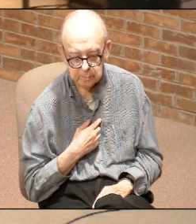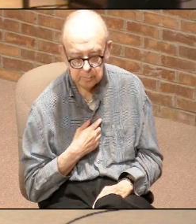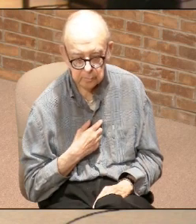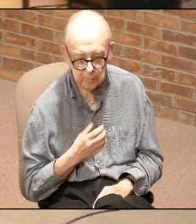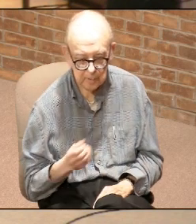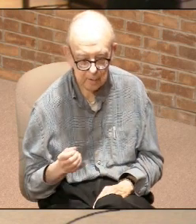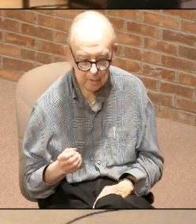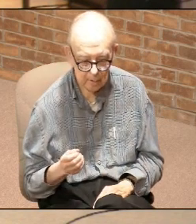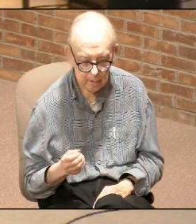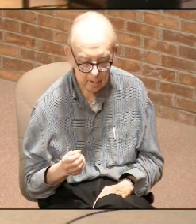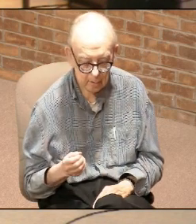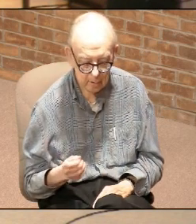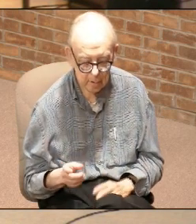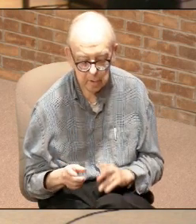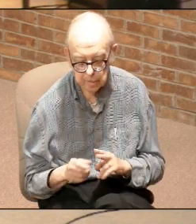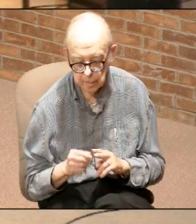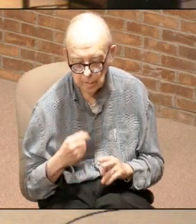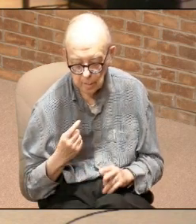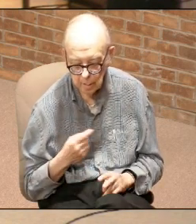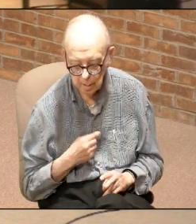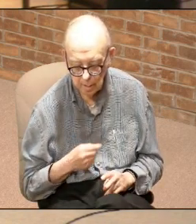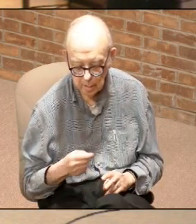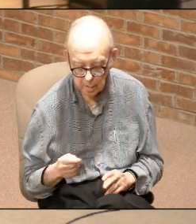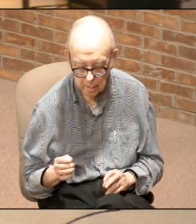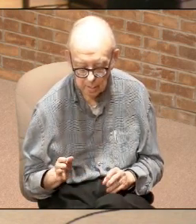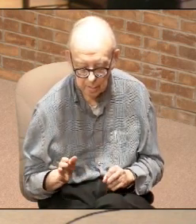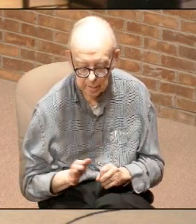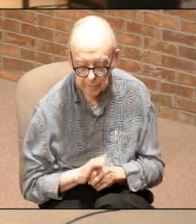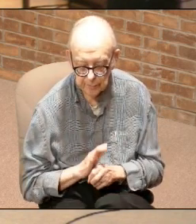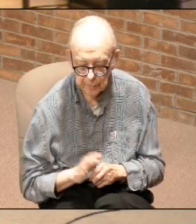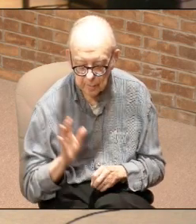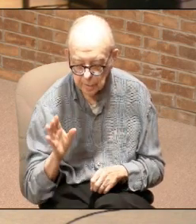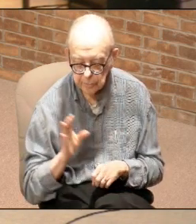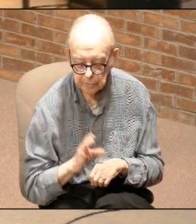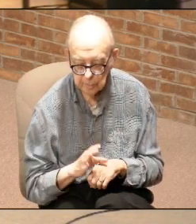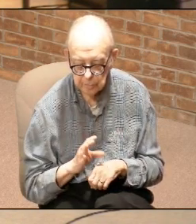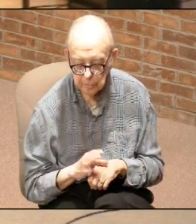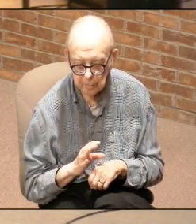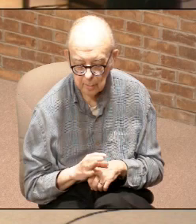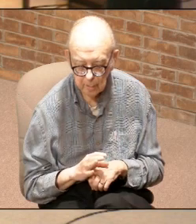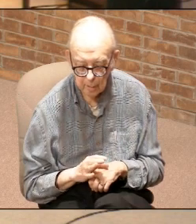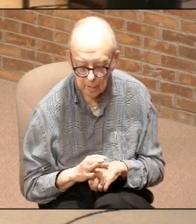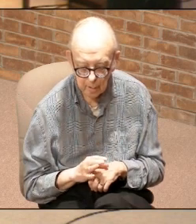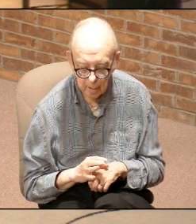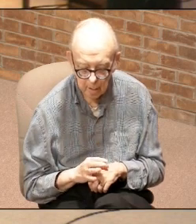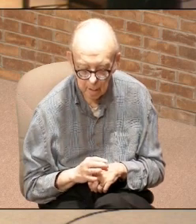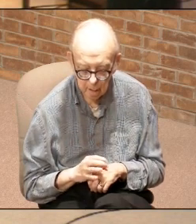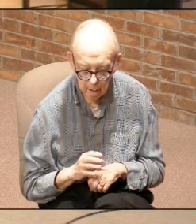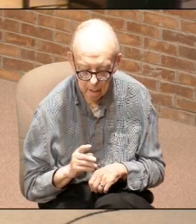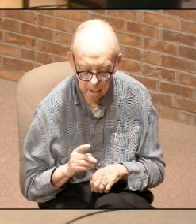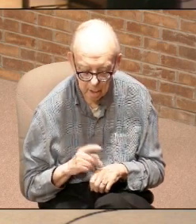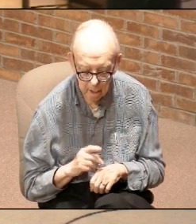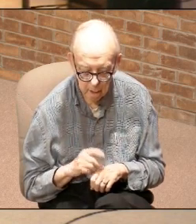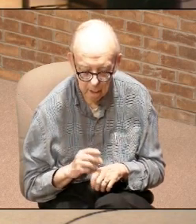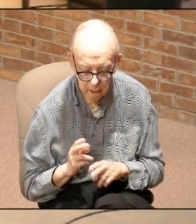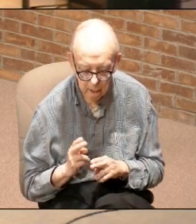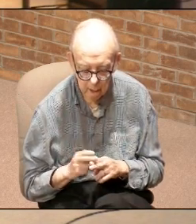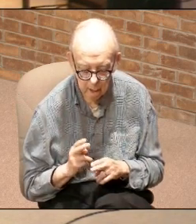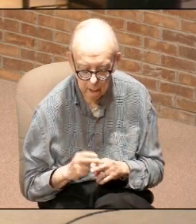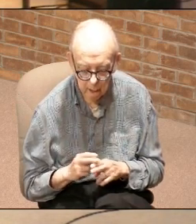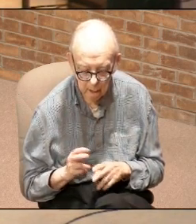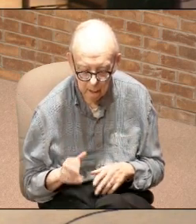and to use us to build his church paul or peter calls it